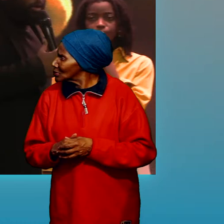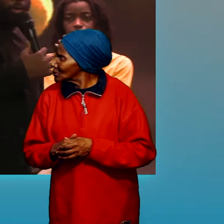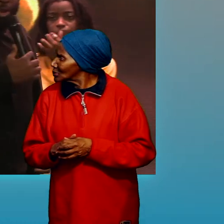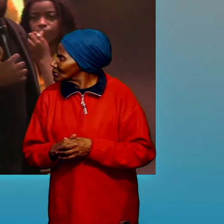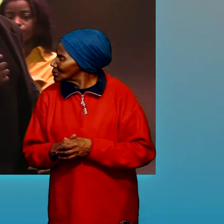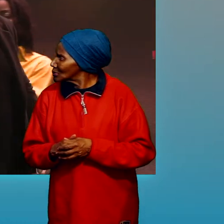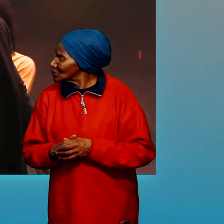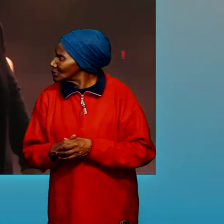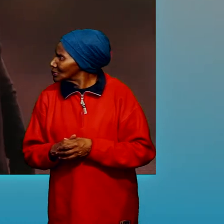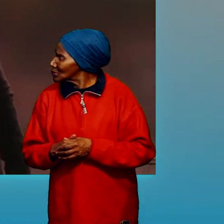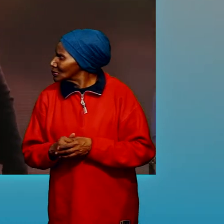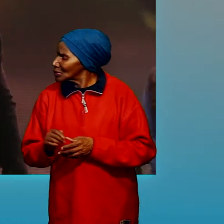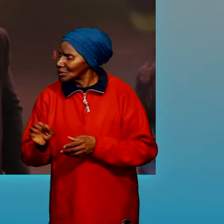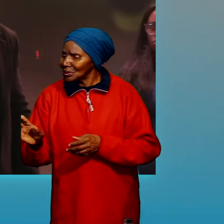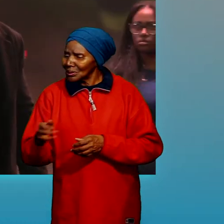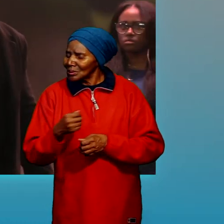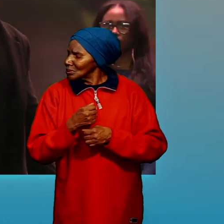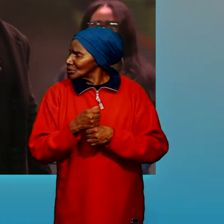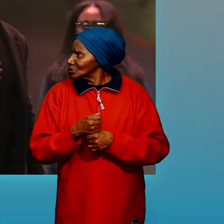The whole church should be here.